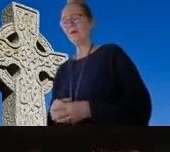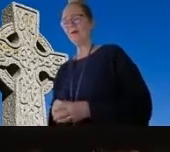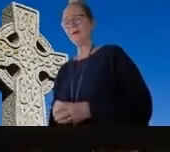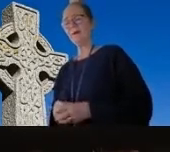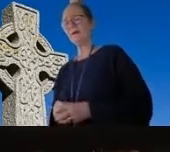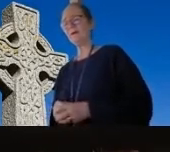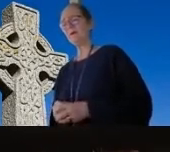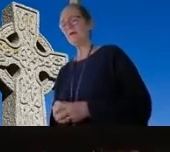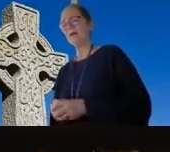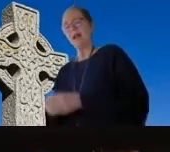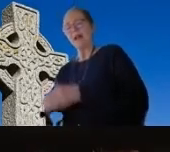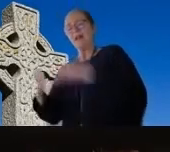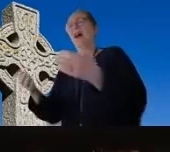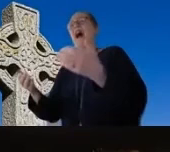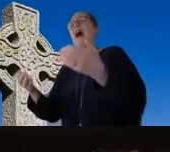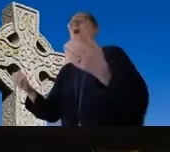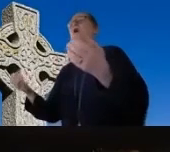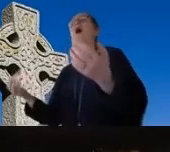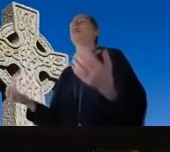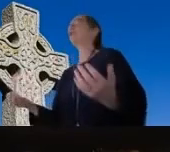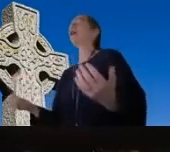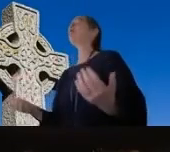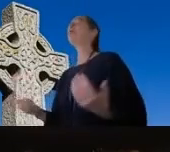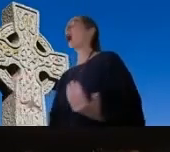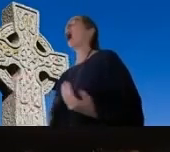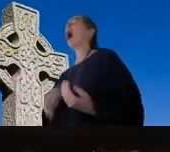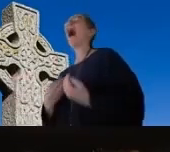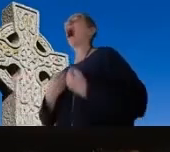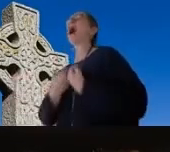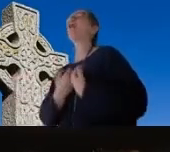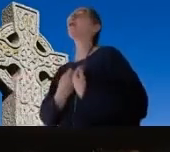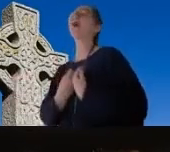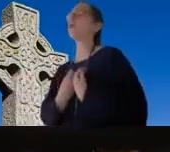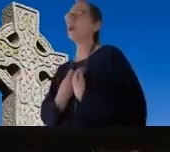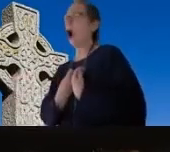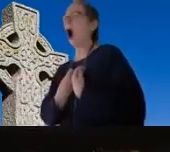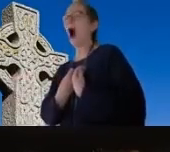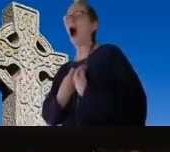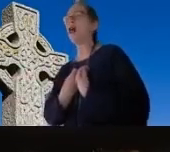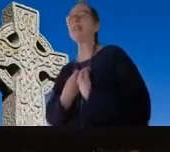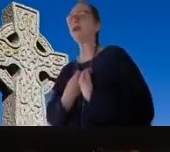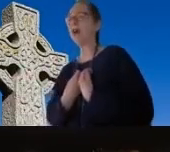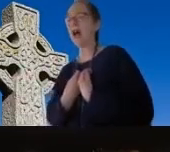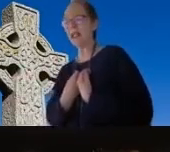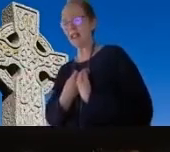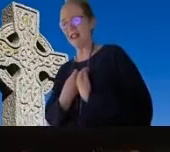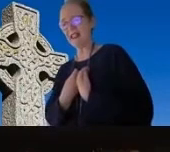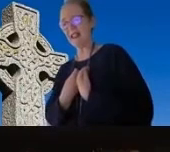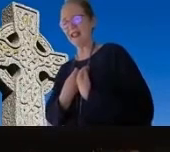Attesting, cried. Thou art a fount of joy to